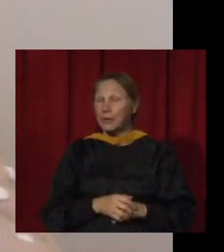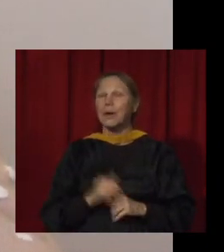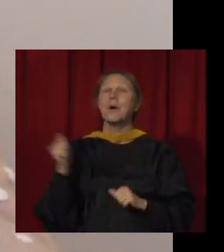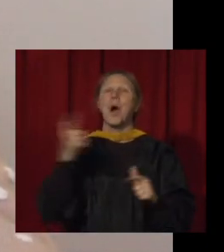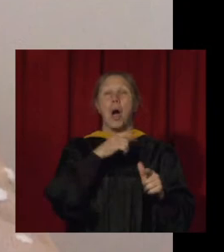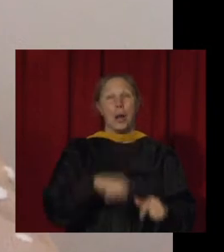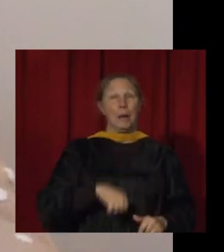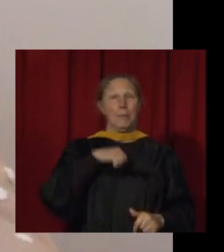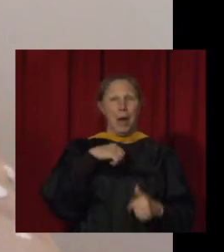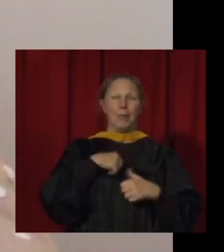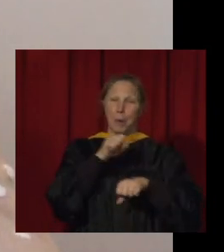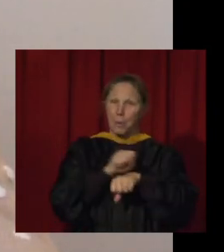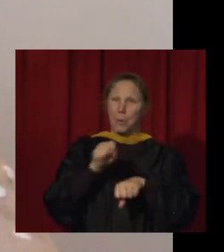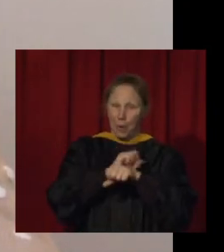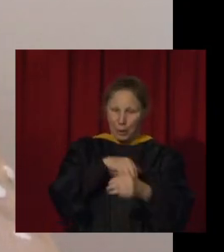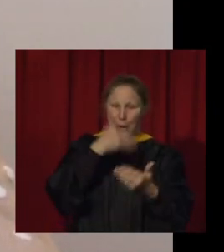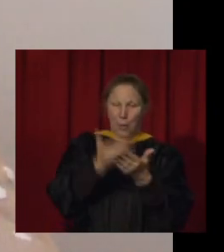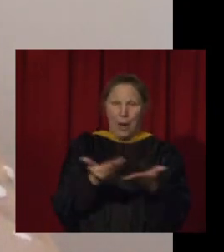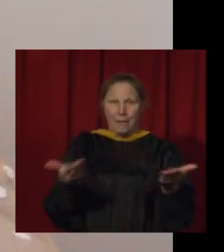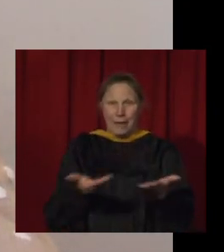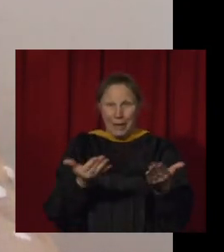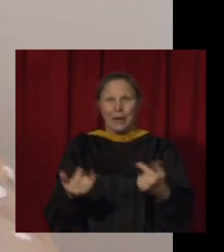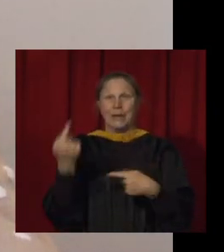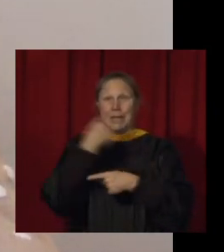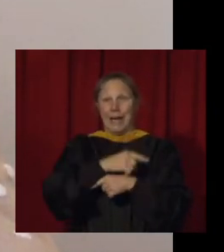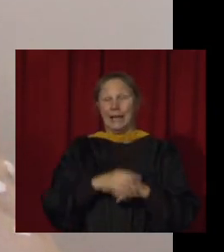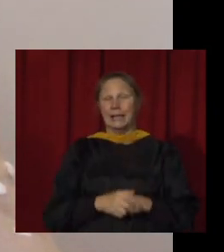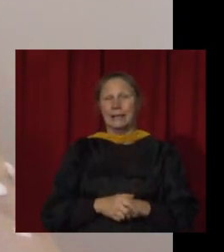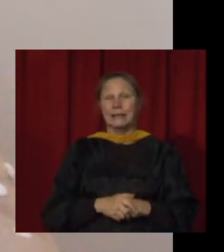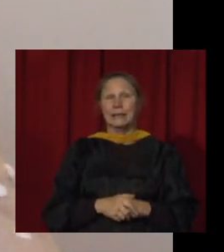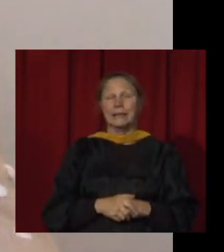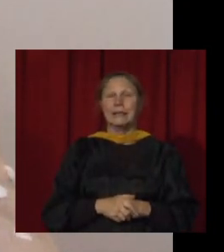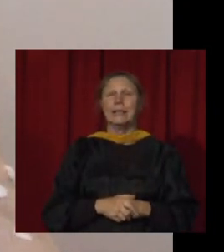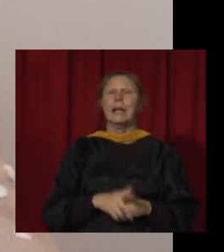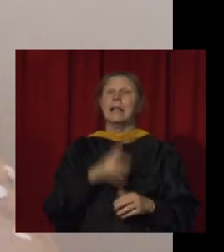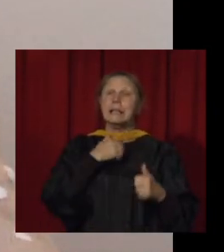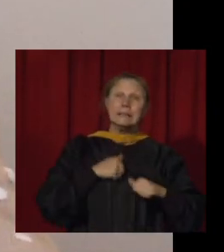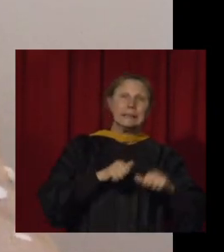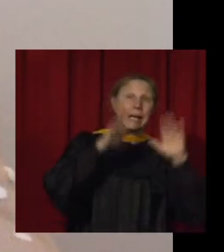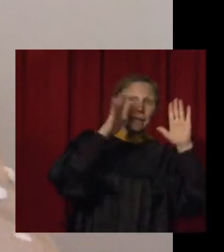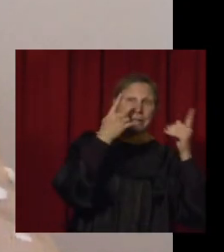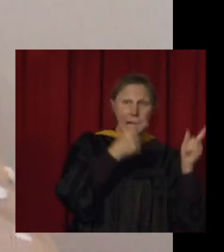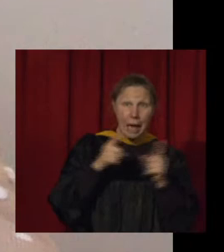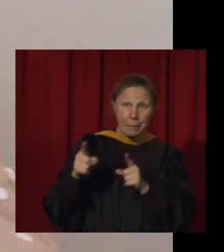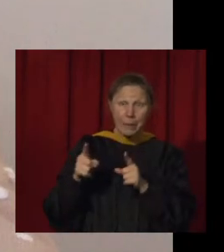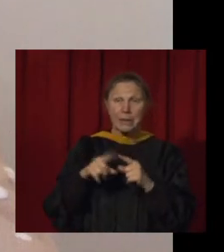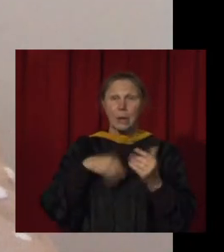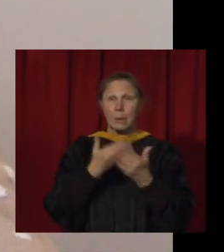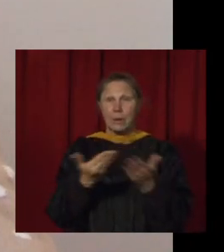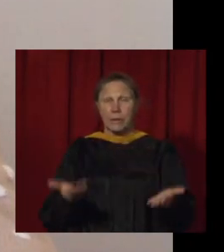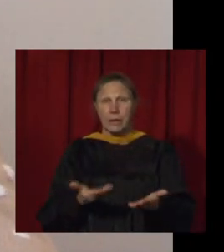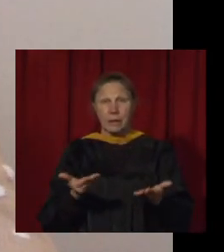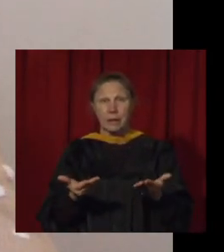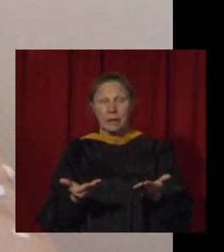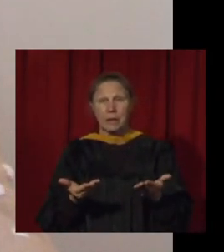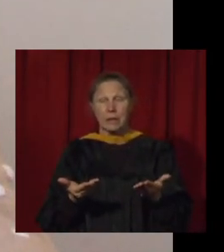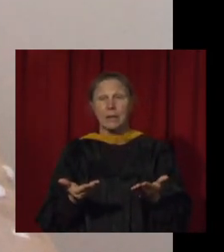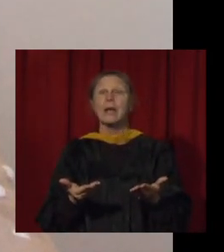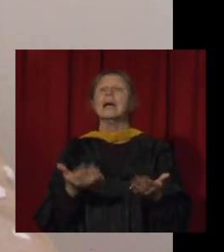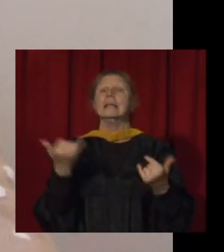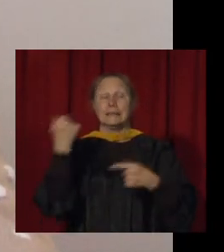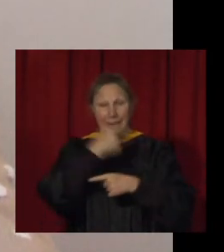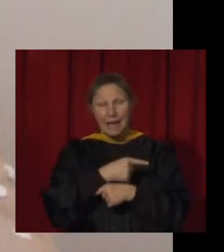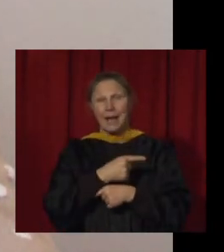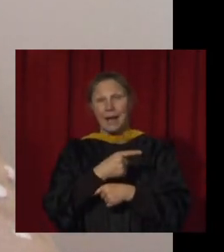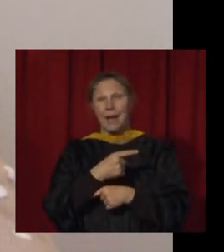be proud of how hard we worked to get to where we are right now, the sacrifices that we made along the way to get here. Today is a